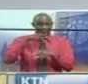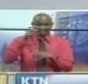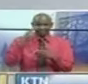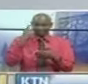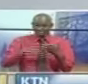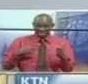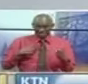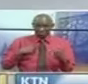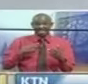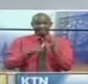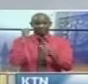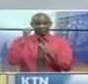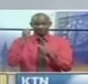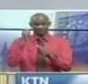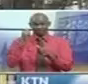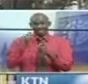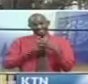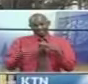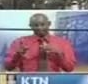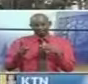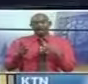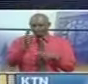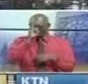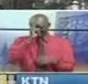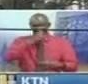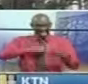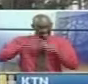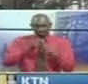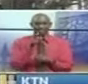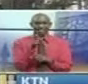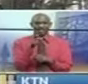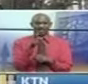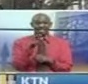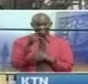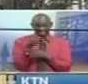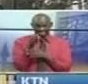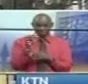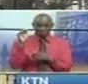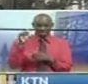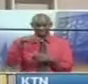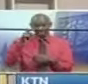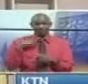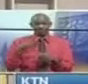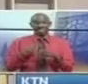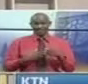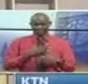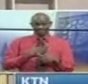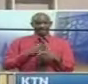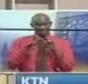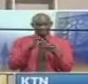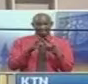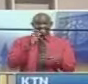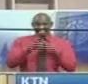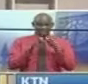to turn herself in, the officers swung into action. Thursday morning, Jane Waikenda was visited at her Nyayo